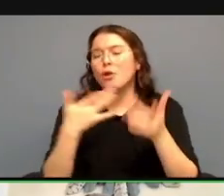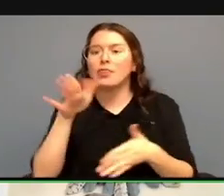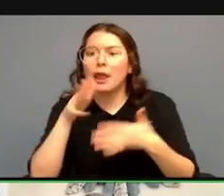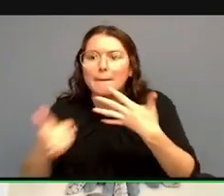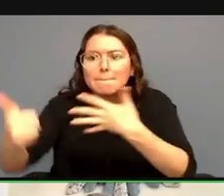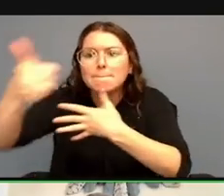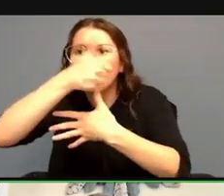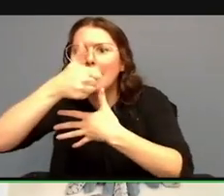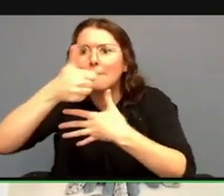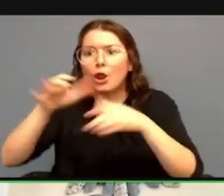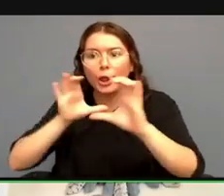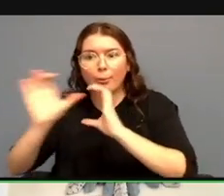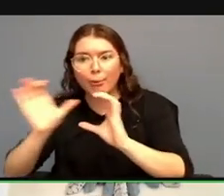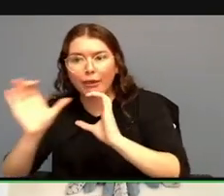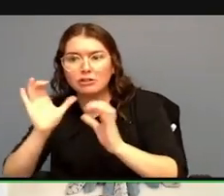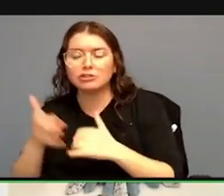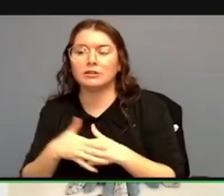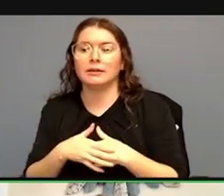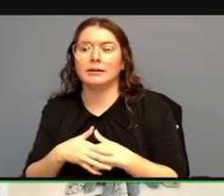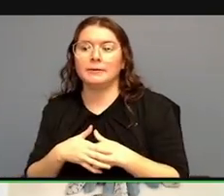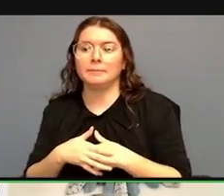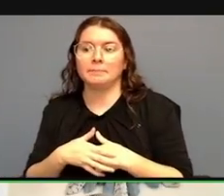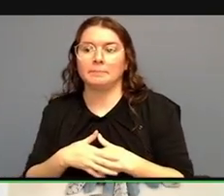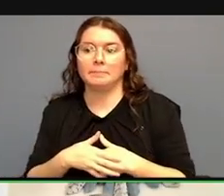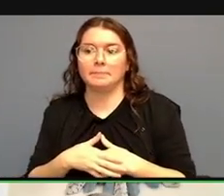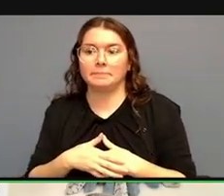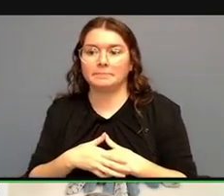of communication is